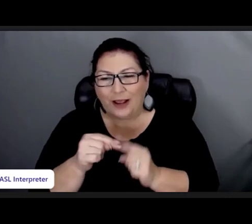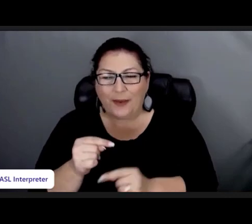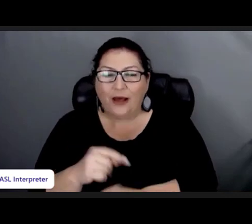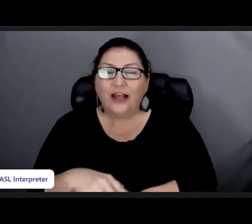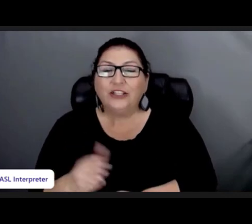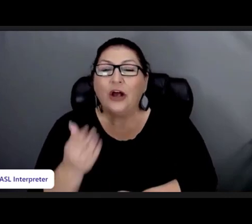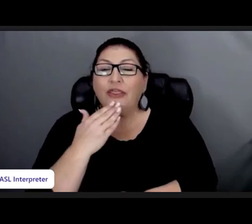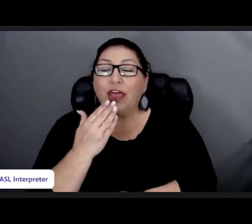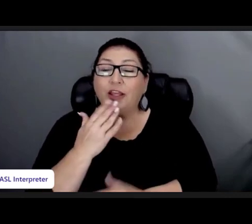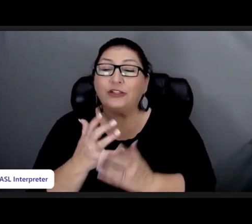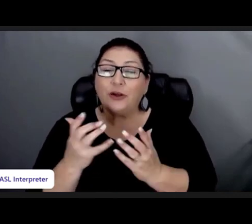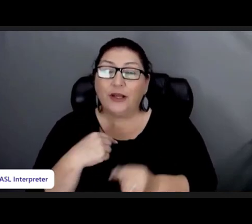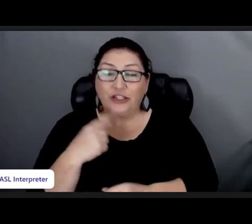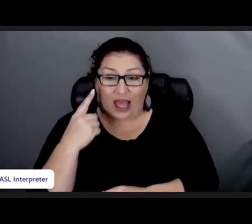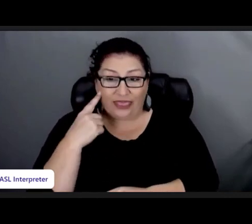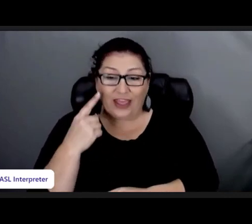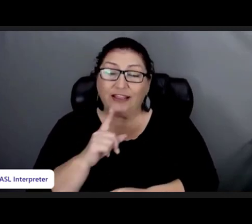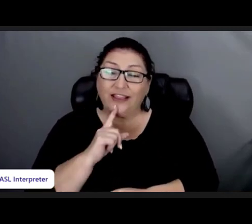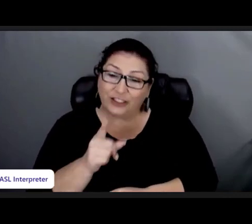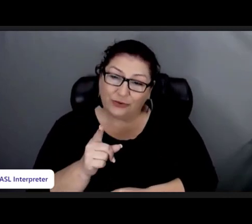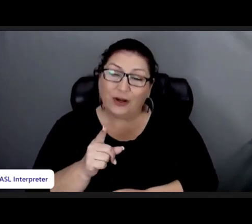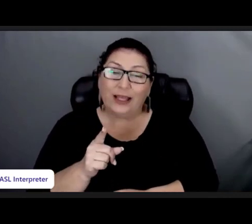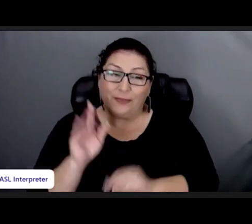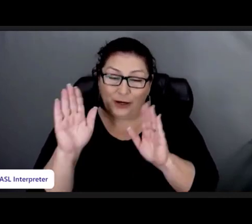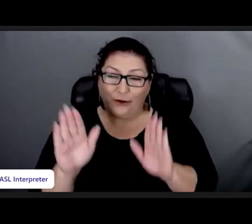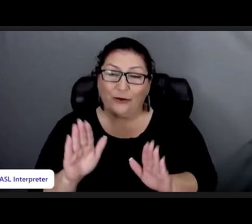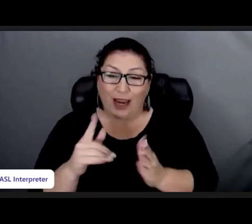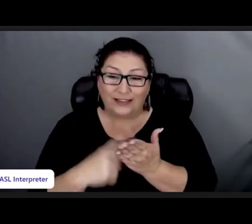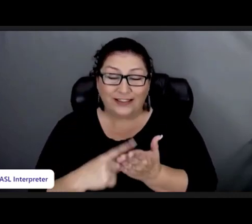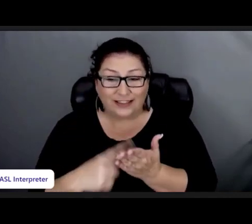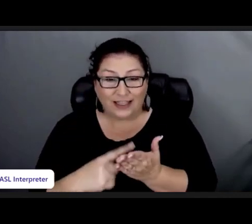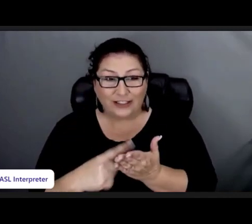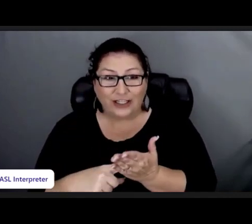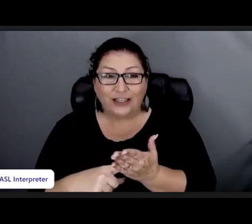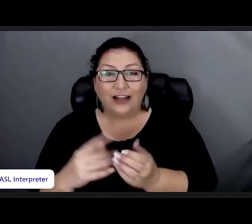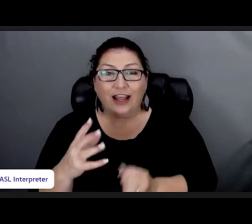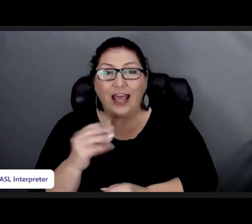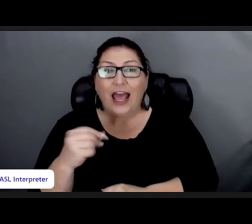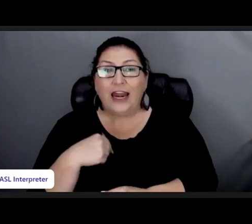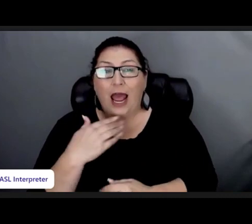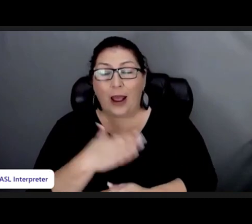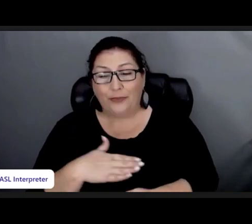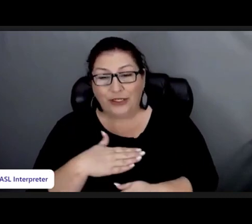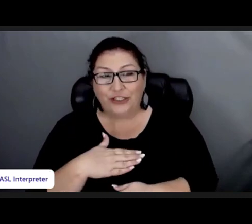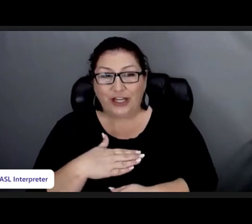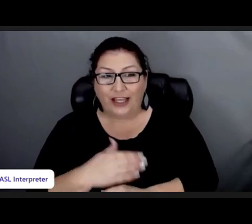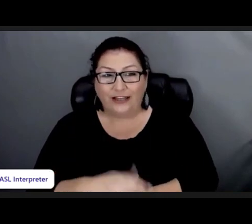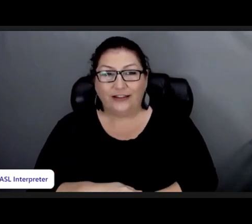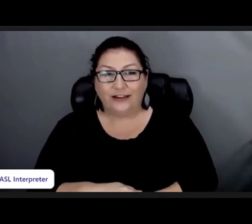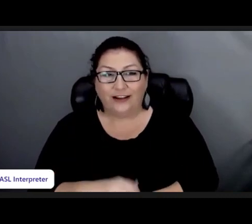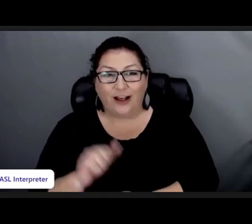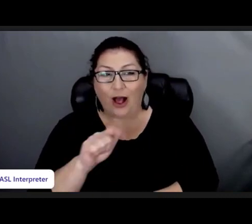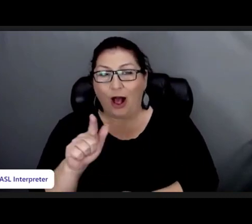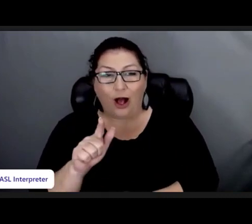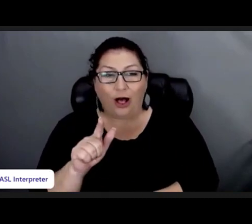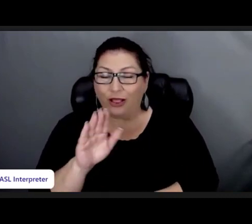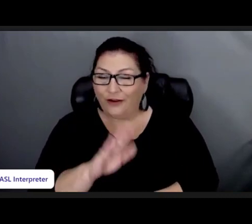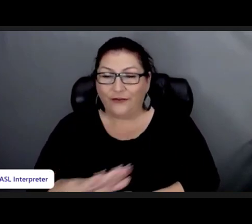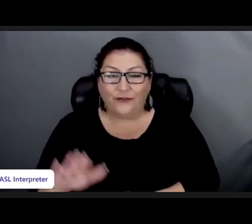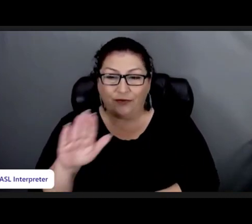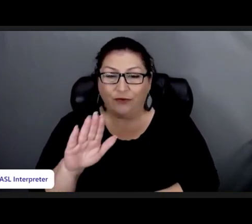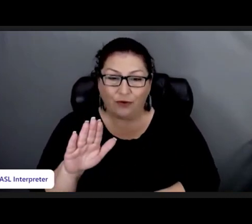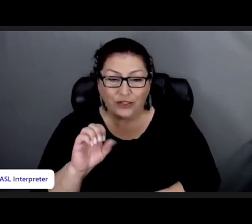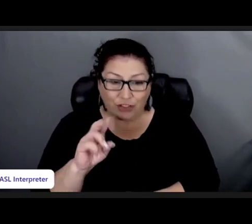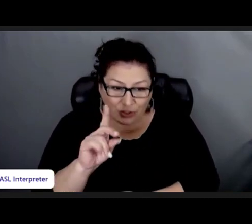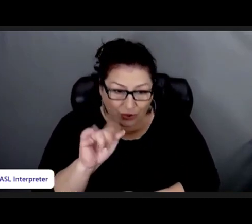thank you so much. I think this has been a great discussion and appreciate all Sudi